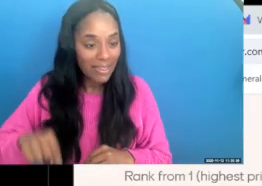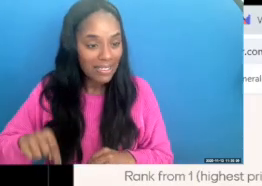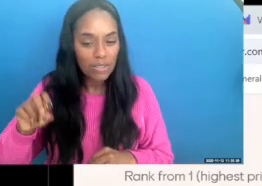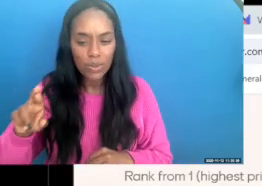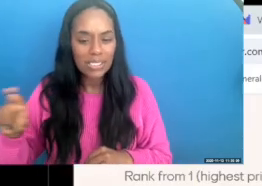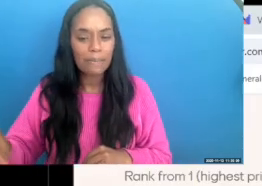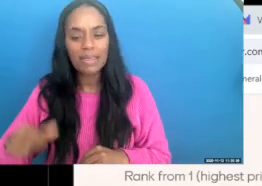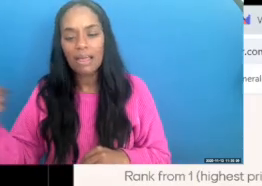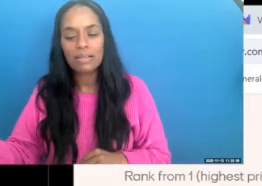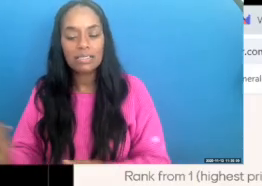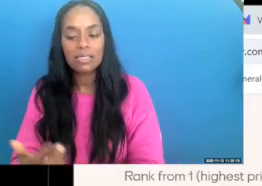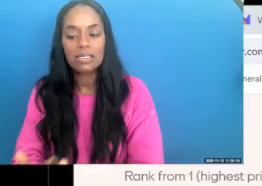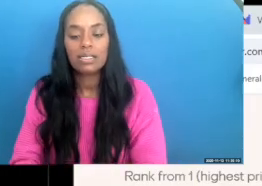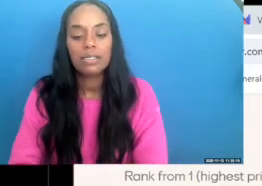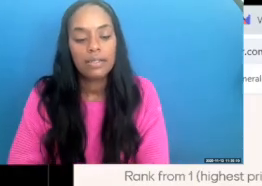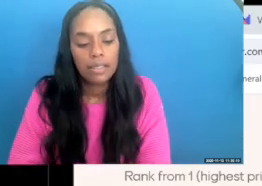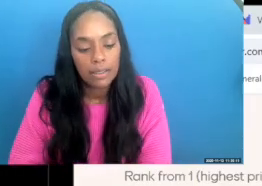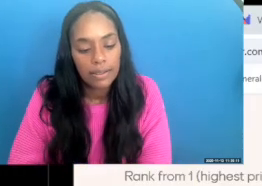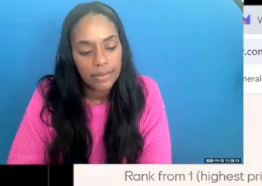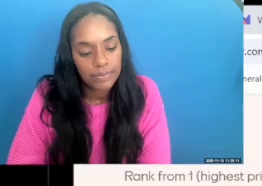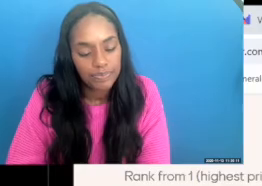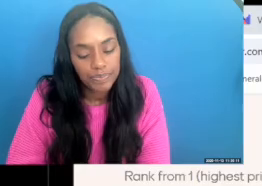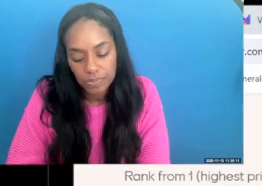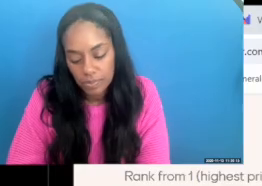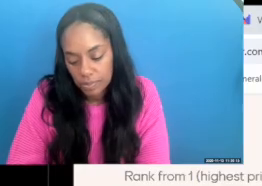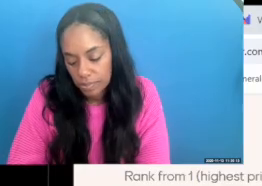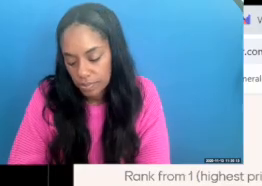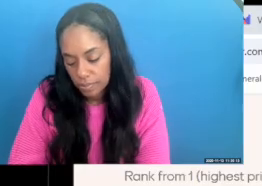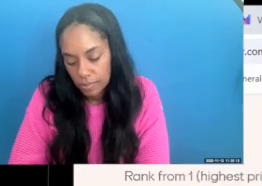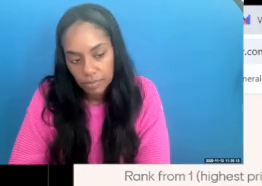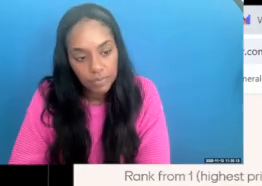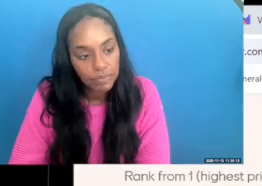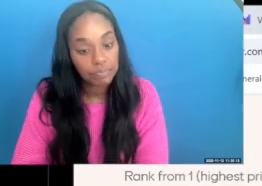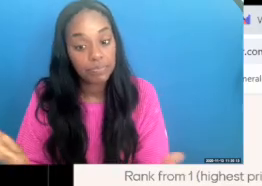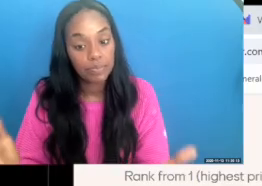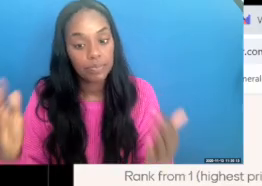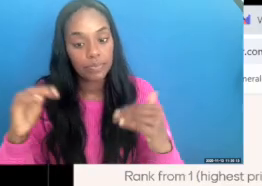to get to still. Would you like to take additional comments and questions on this question?